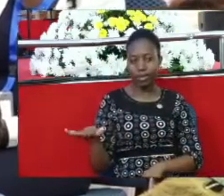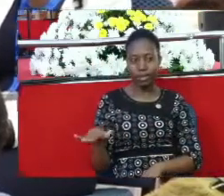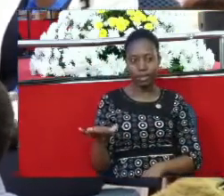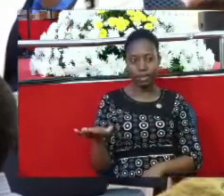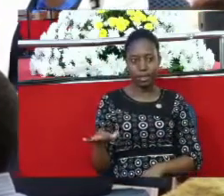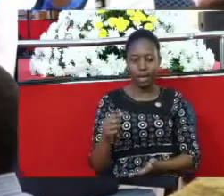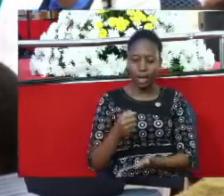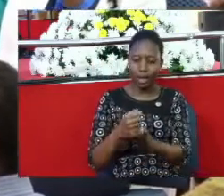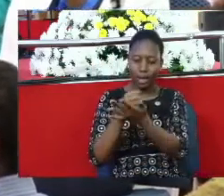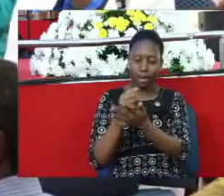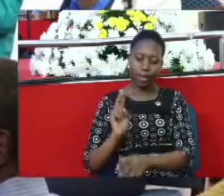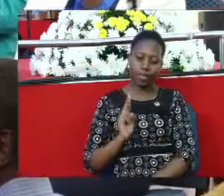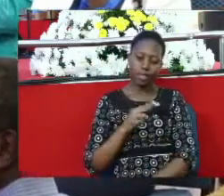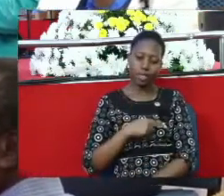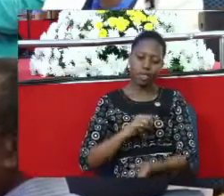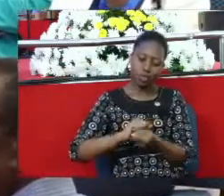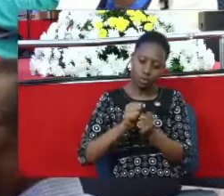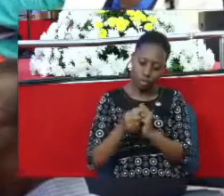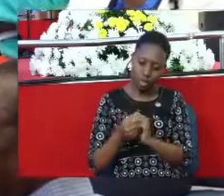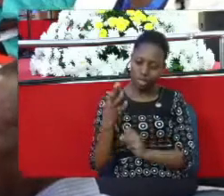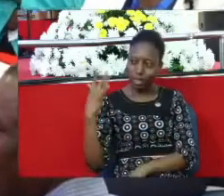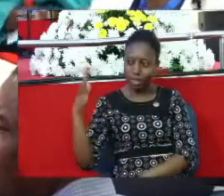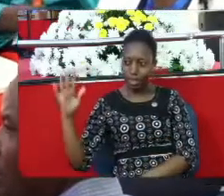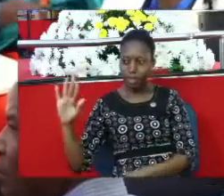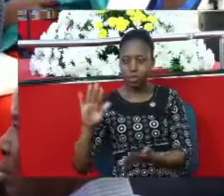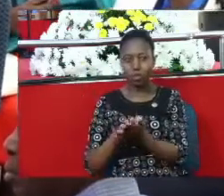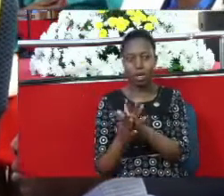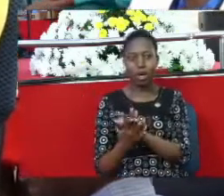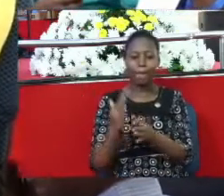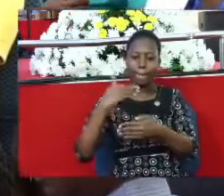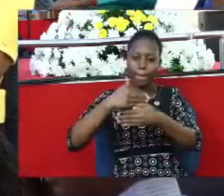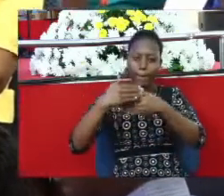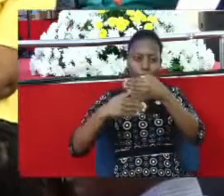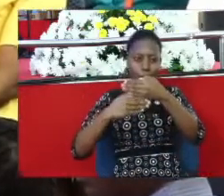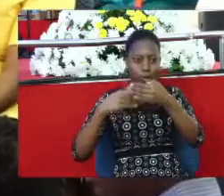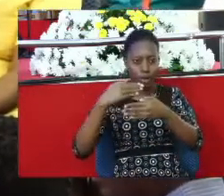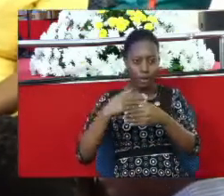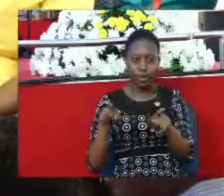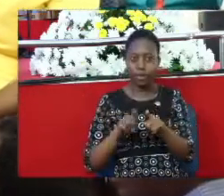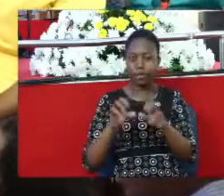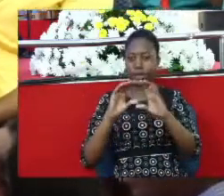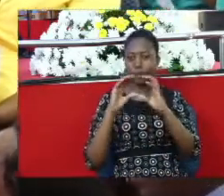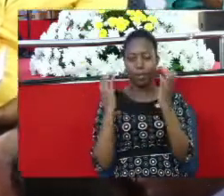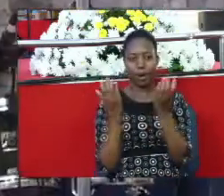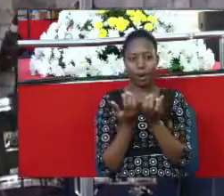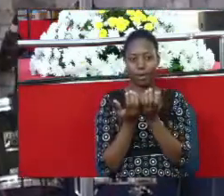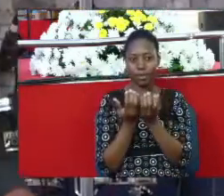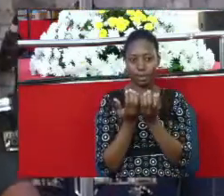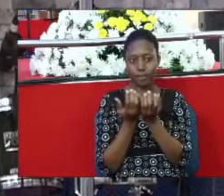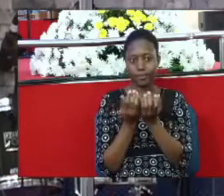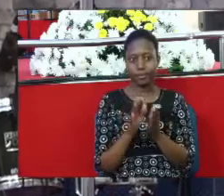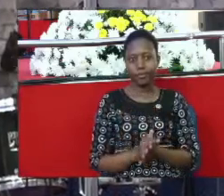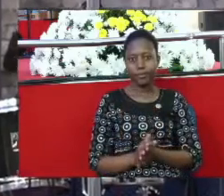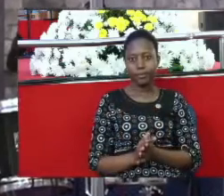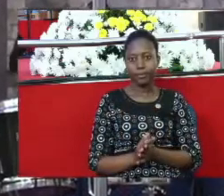synchronize our thinking with your thinking. We left that place, we went to another one. We saw mboga zimepandwa laini, mboga mboga,